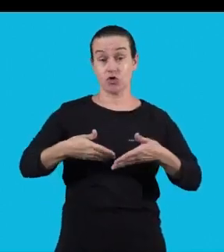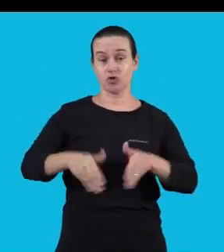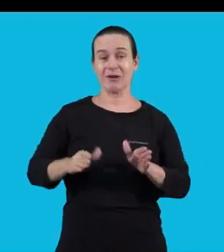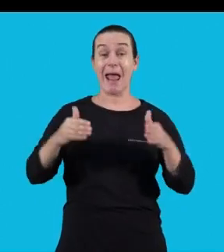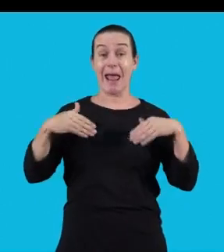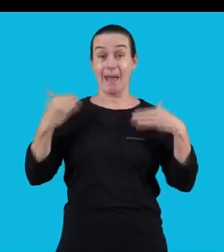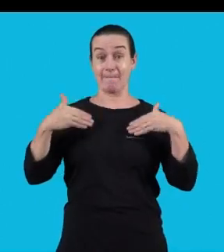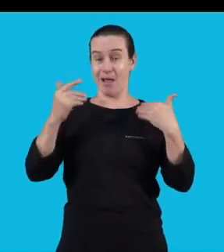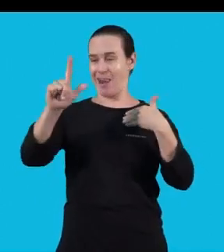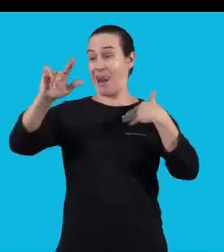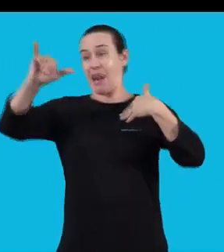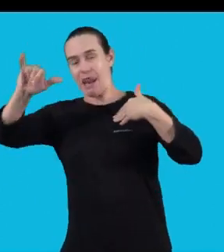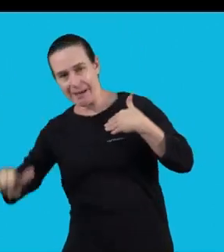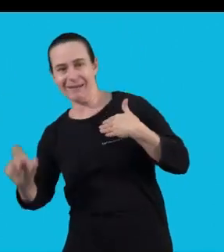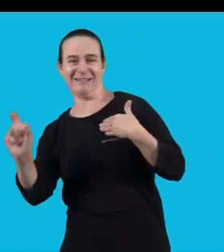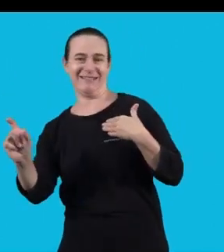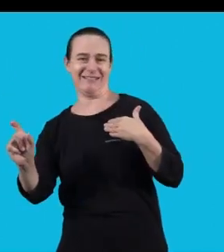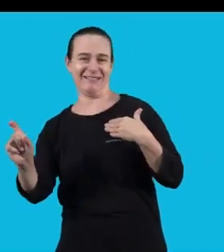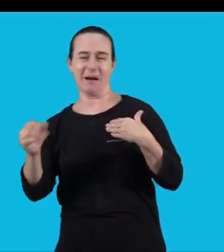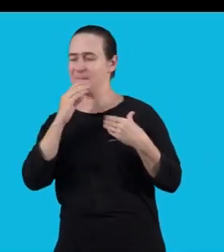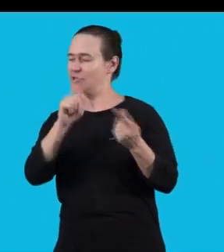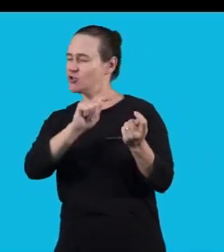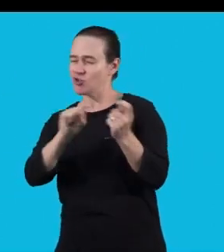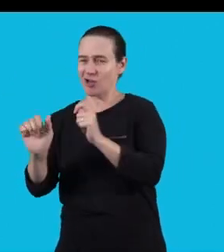happily, changing the form of the word happily.